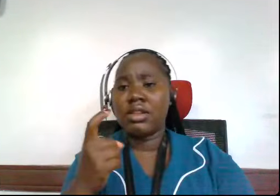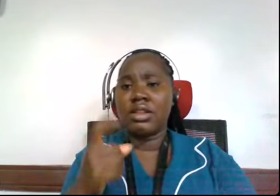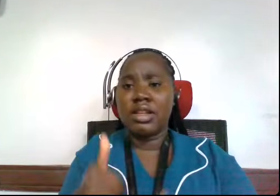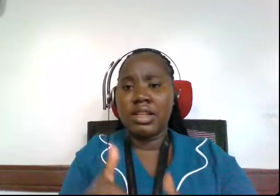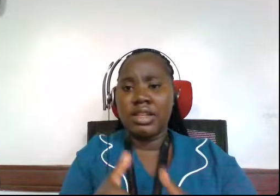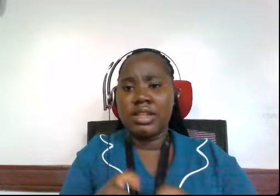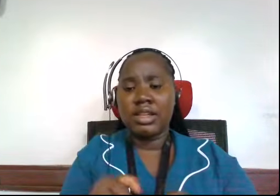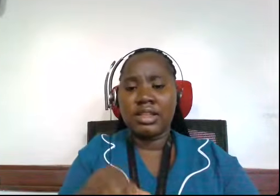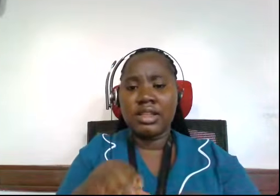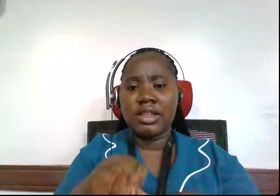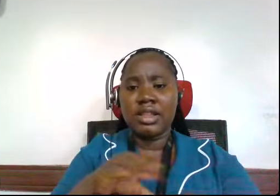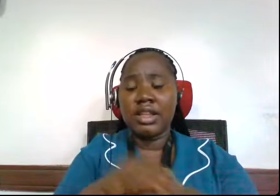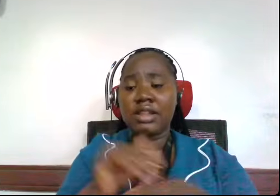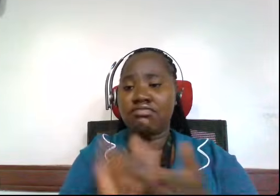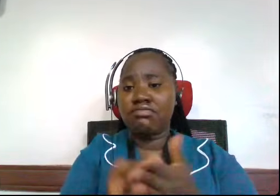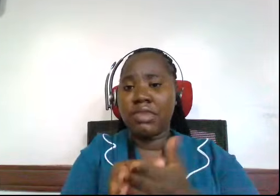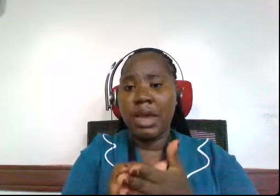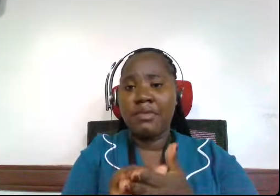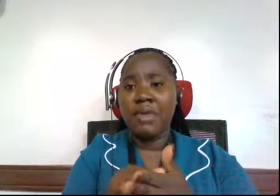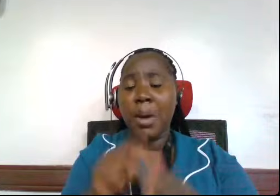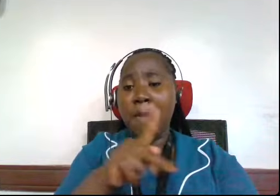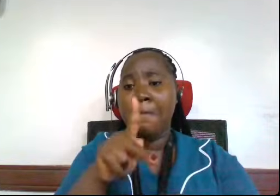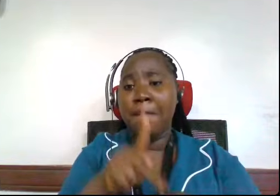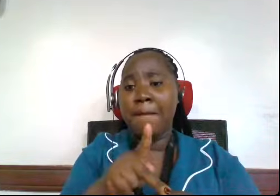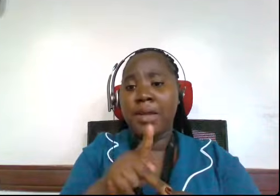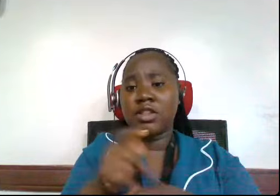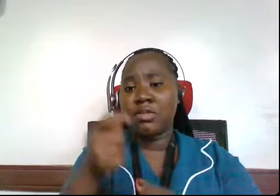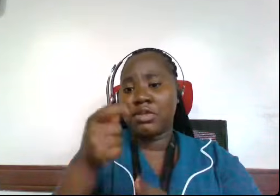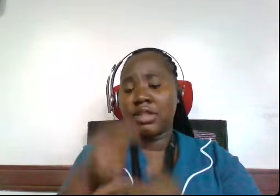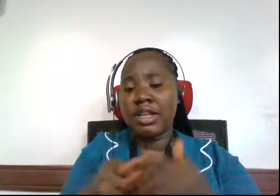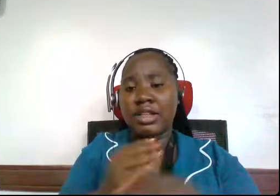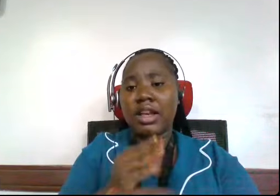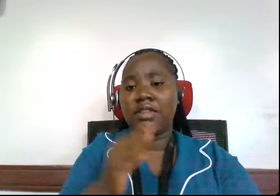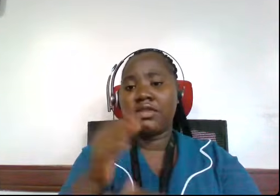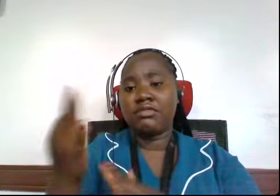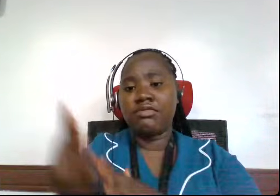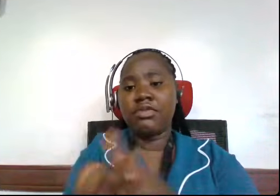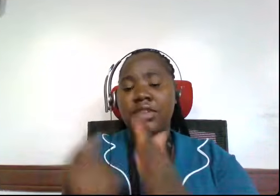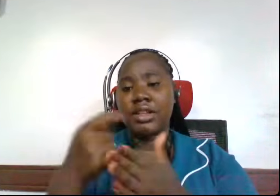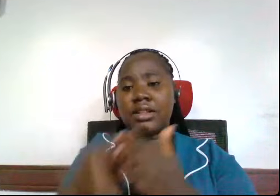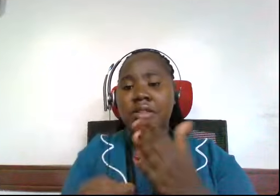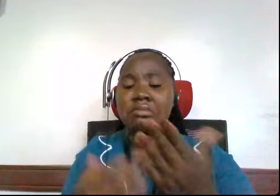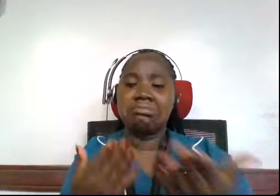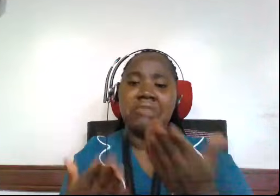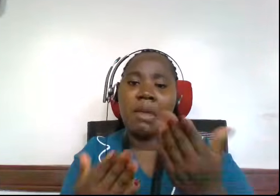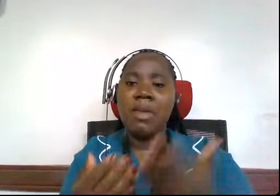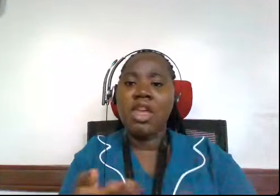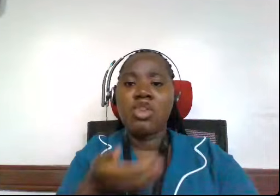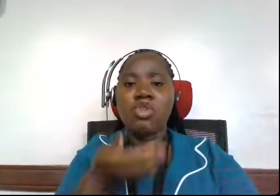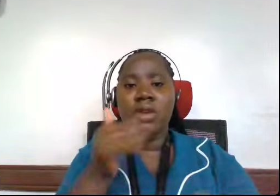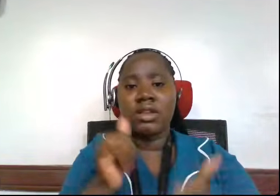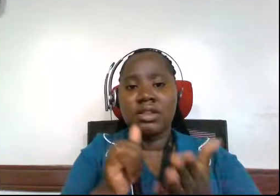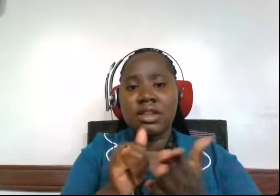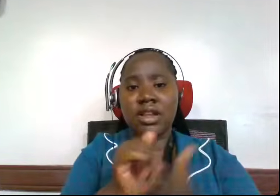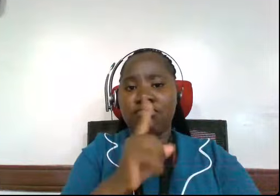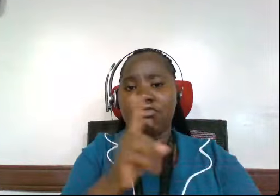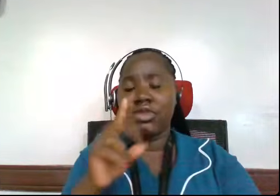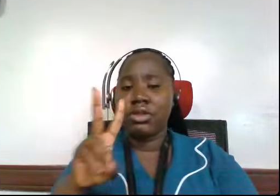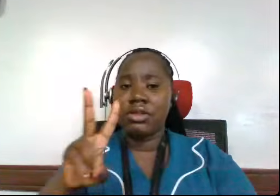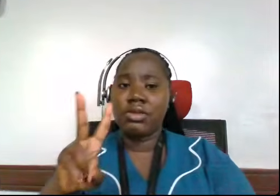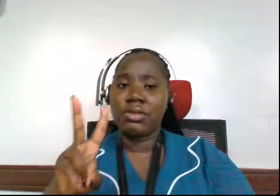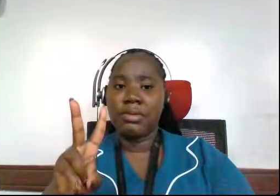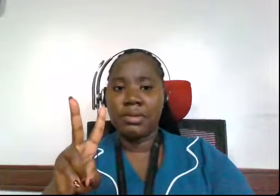they have a principal tax after filing their return. So maybe you can address those two. Okay,